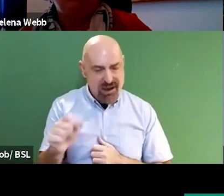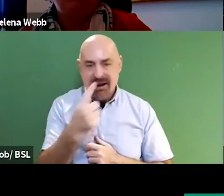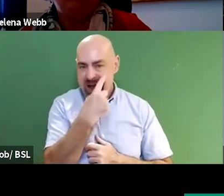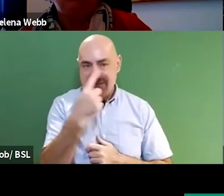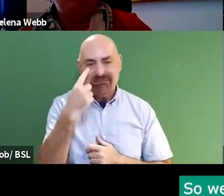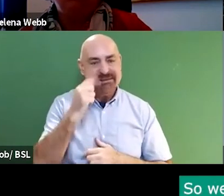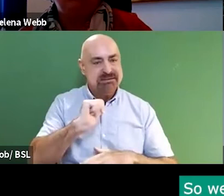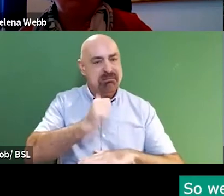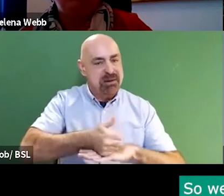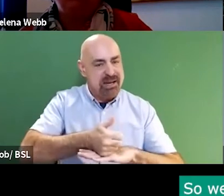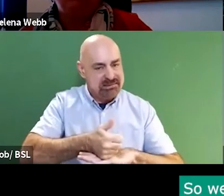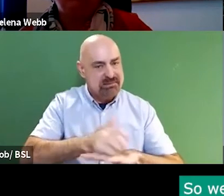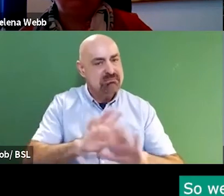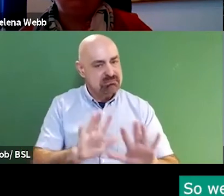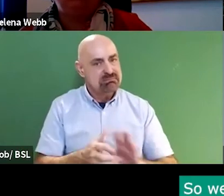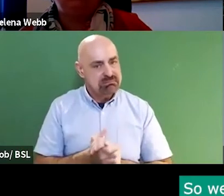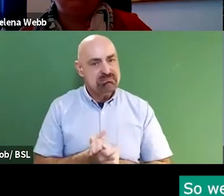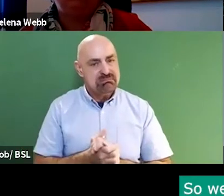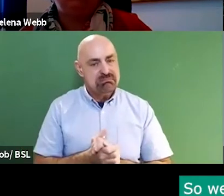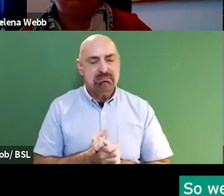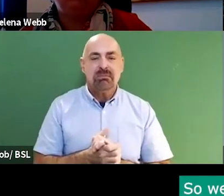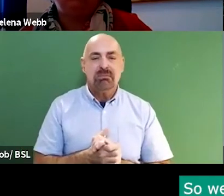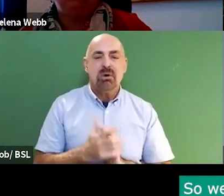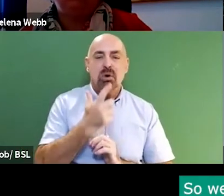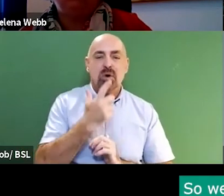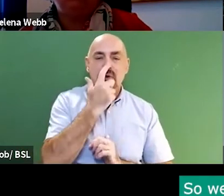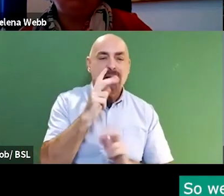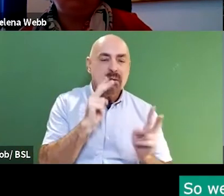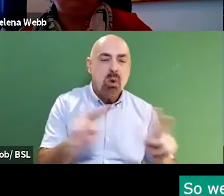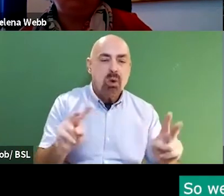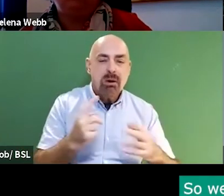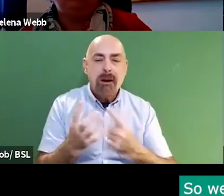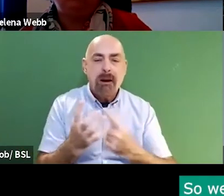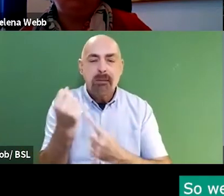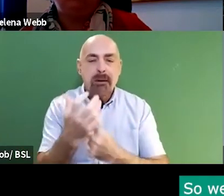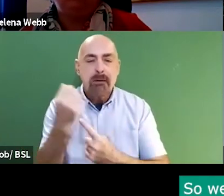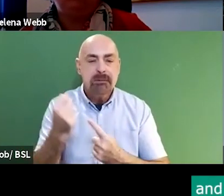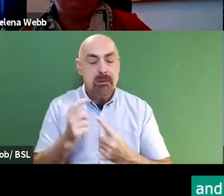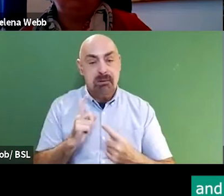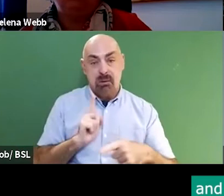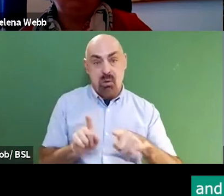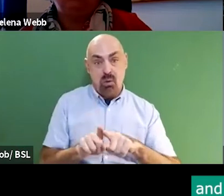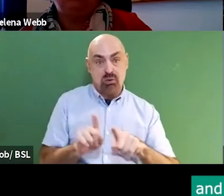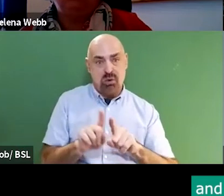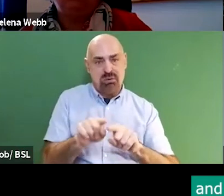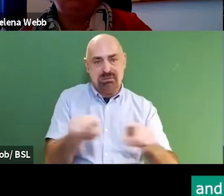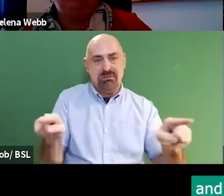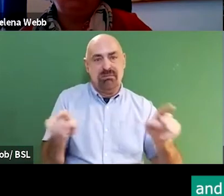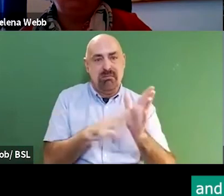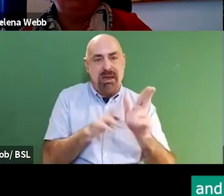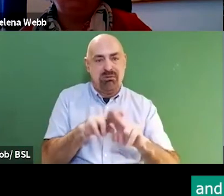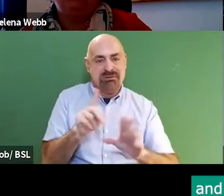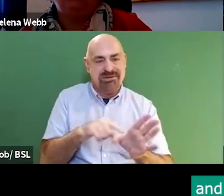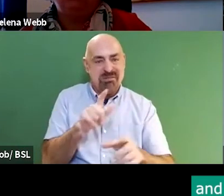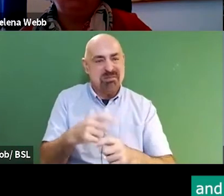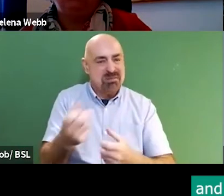base as well. So we can look at the outcomes with that, as well as what parents and young people are telling us as